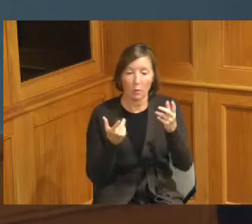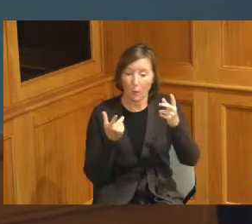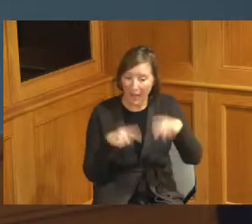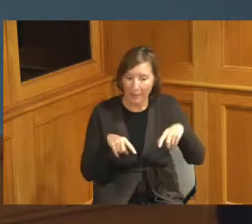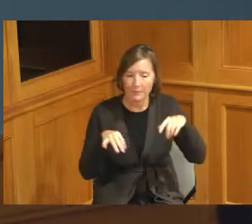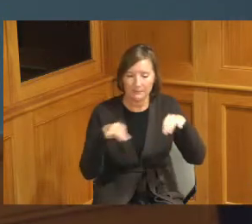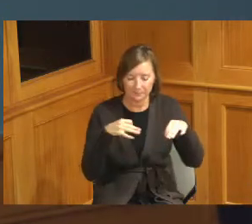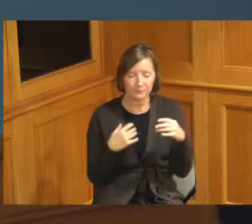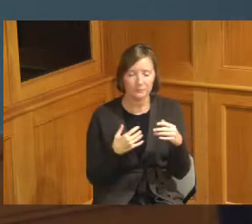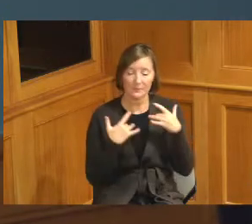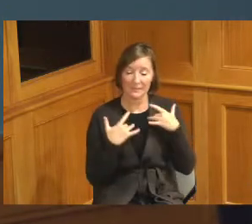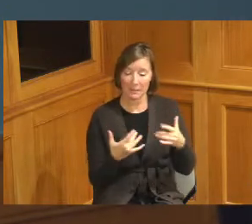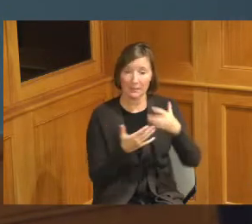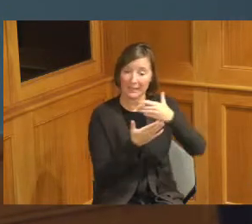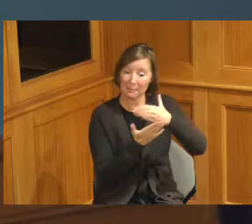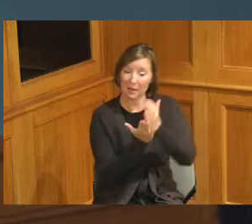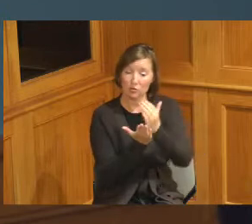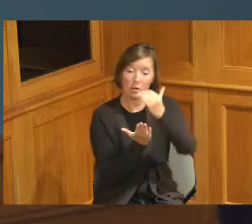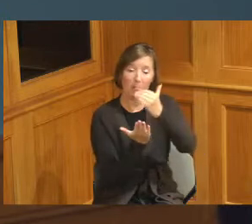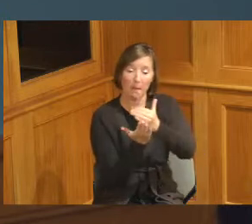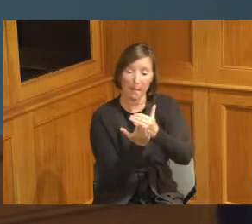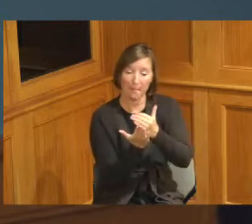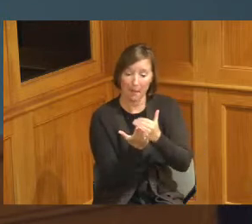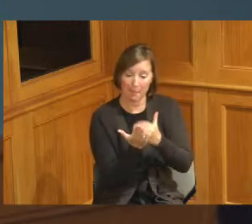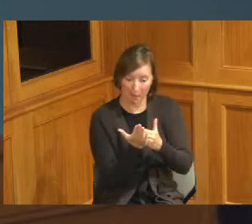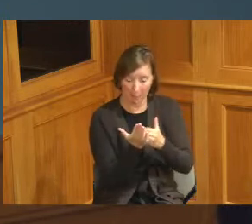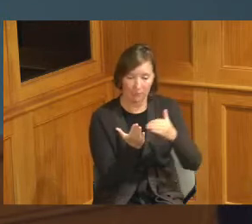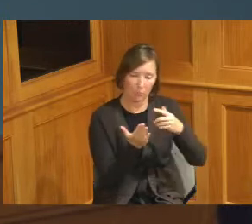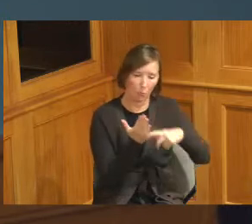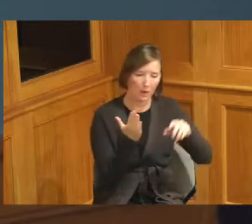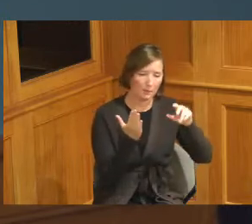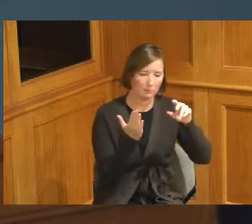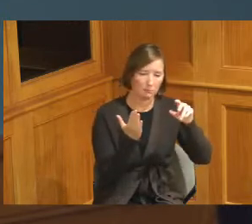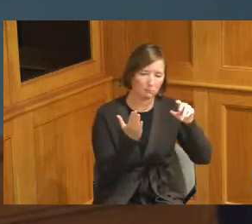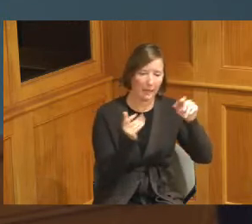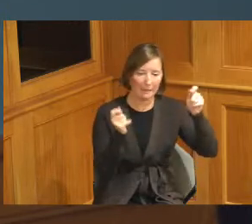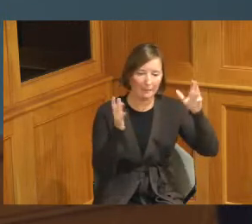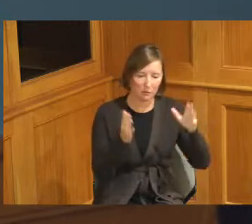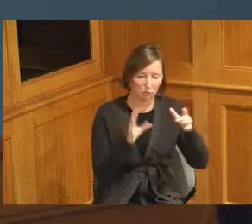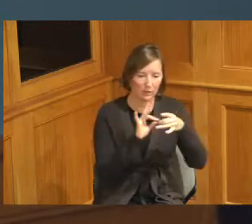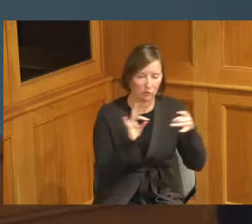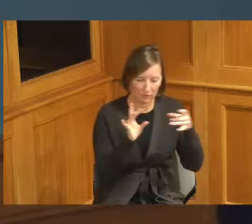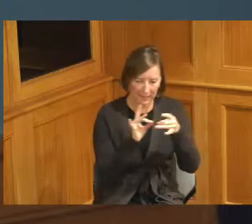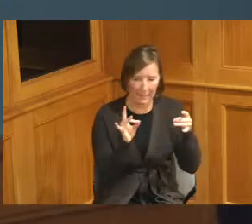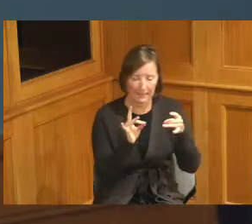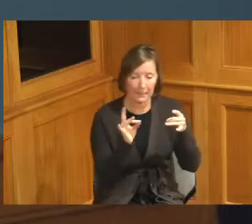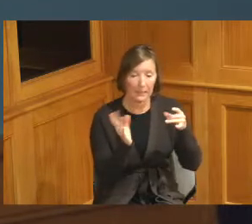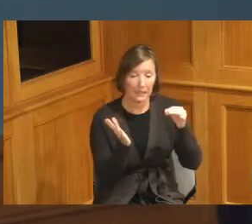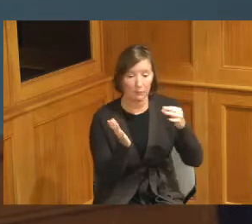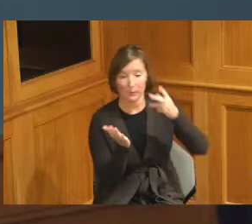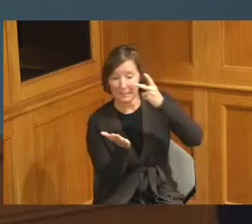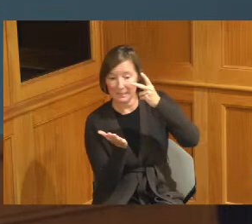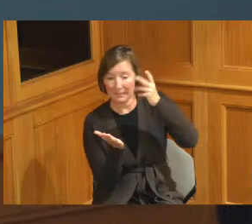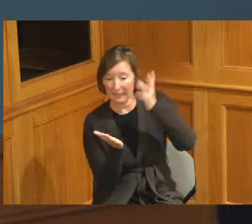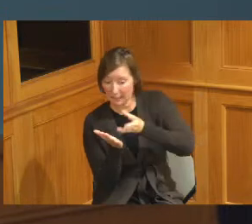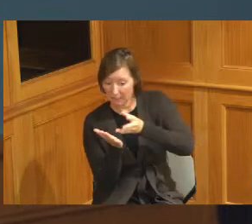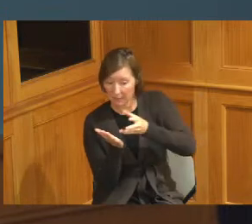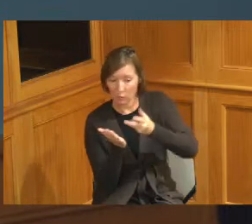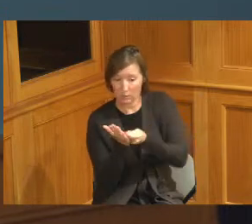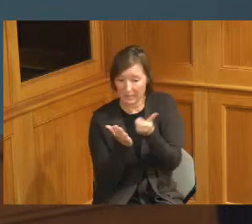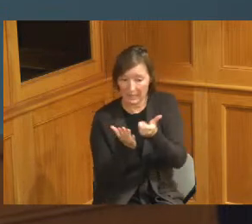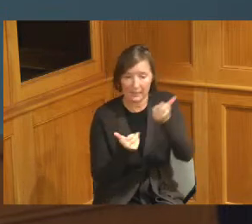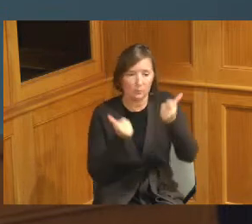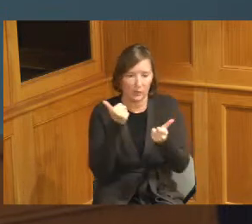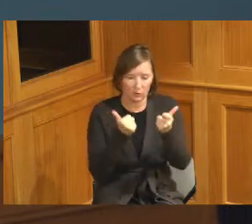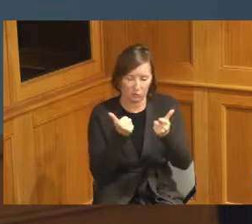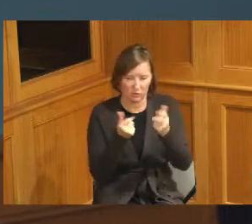what's usually in the budget, according to what the administrator said, he keeps it in there unless we want to take it out. So that would give me less